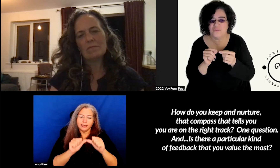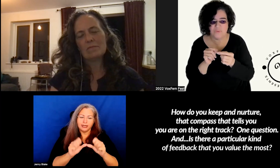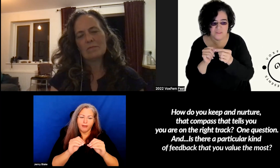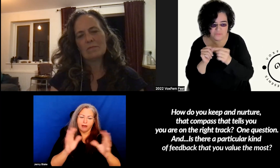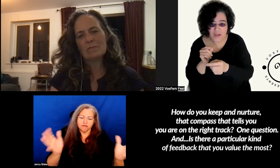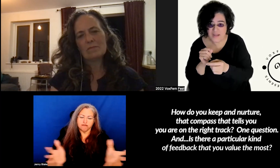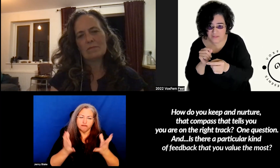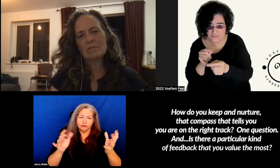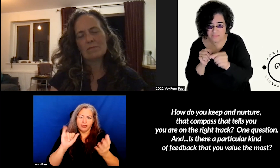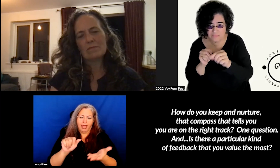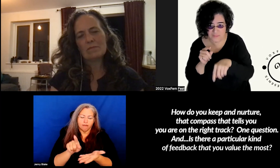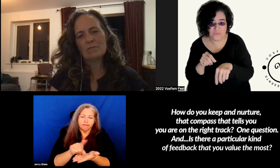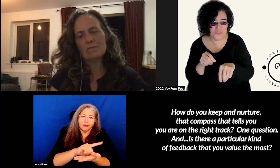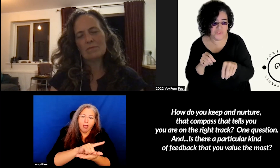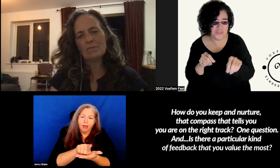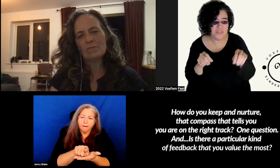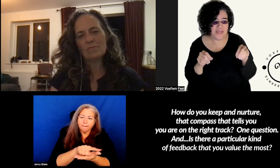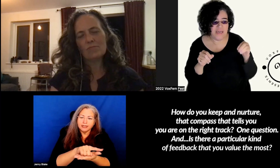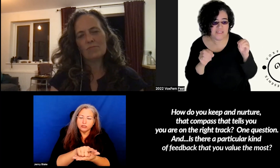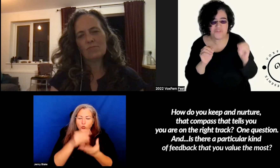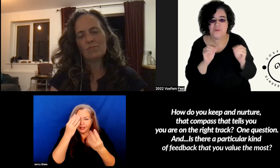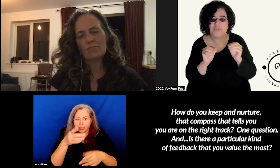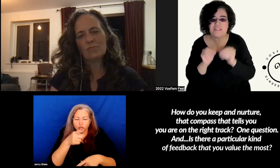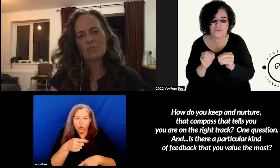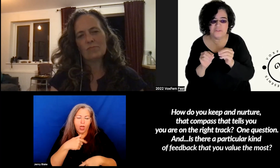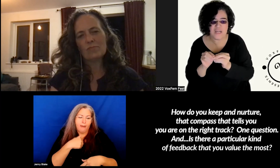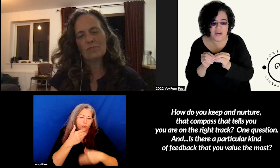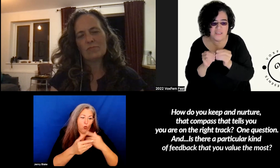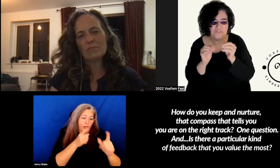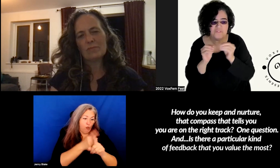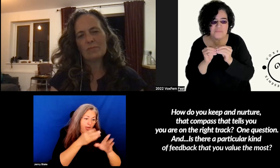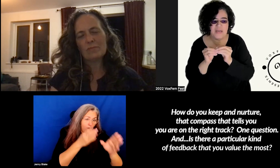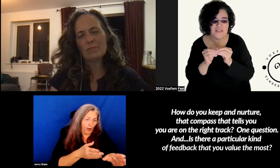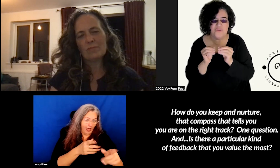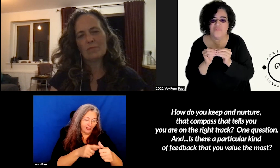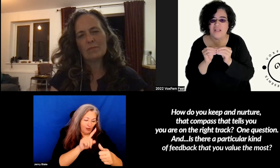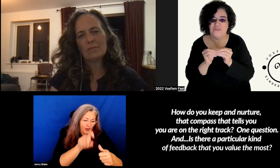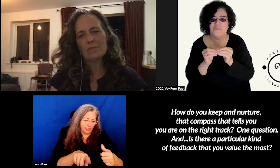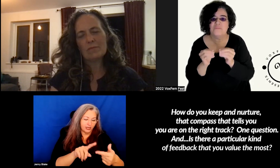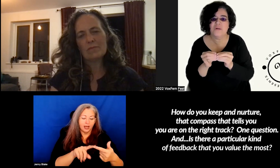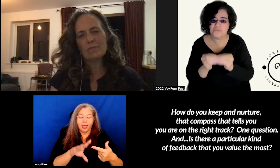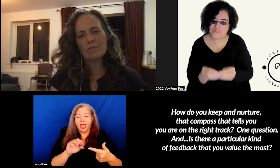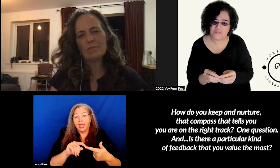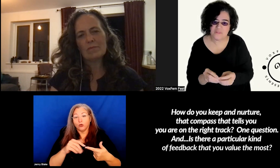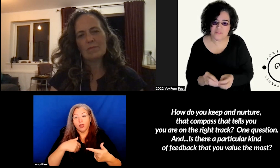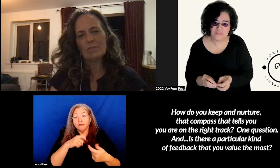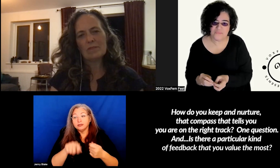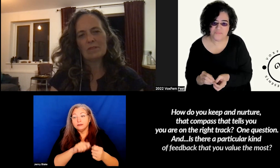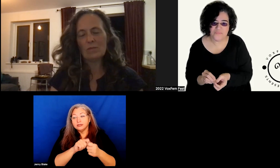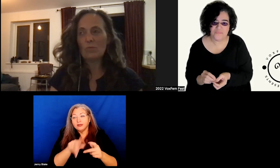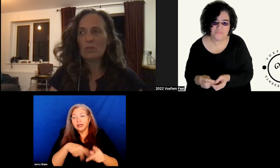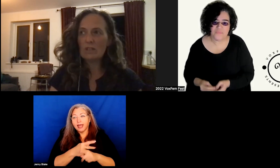on the right track? One question. And is there a particular kind of feedback that you value the most?